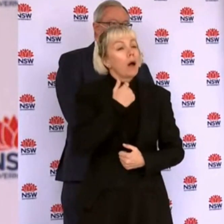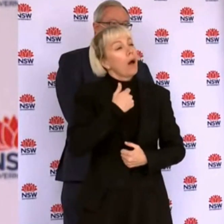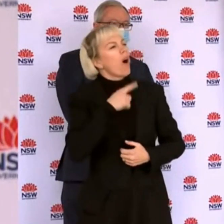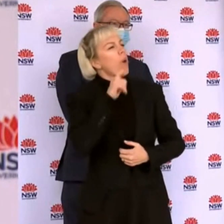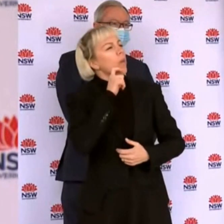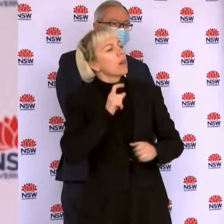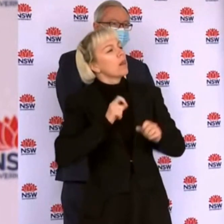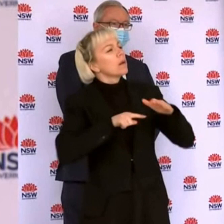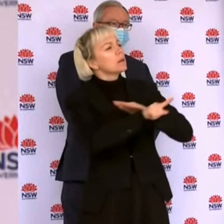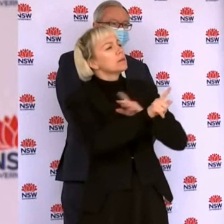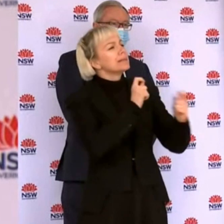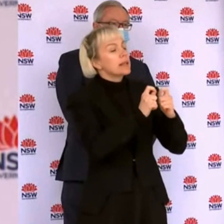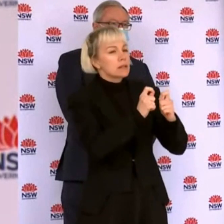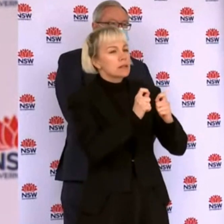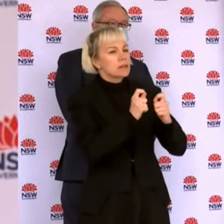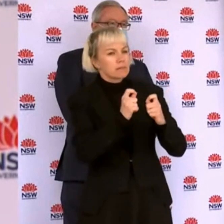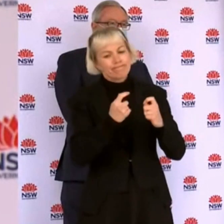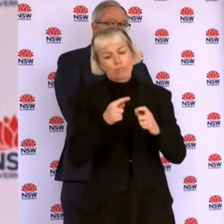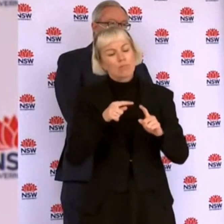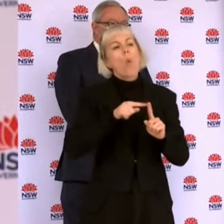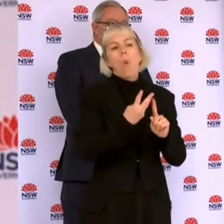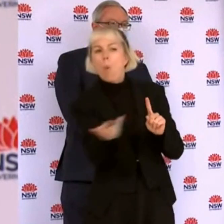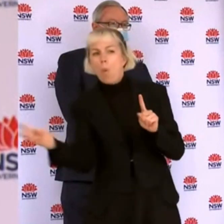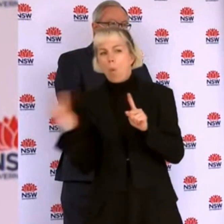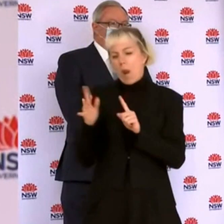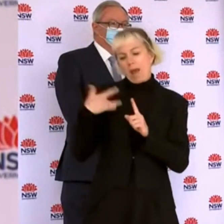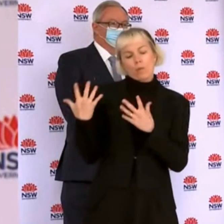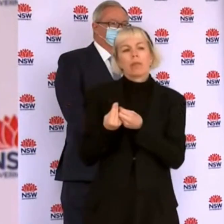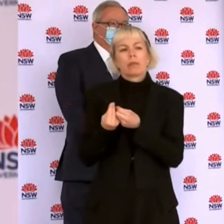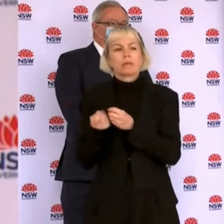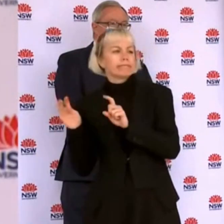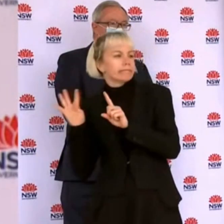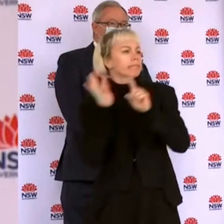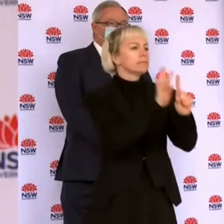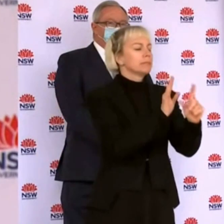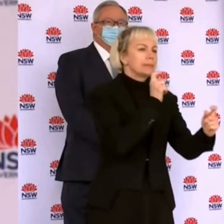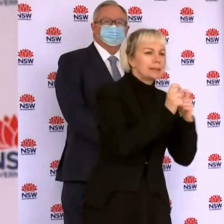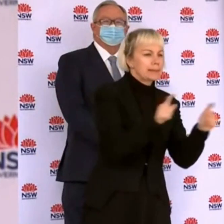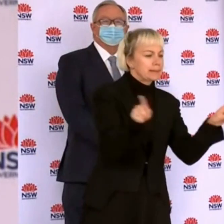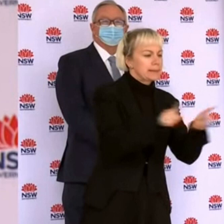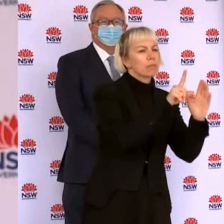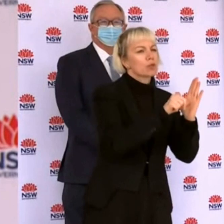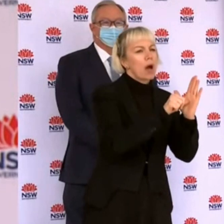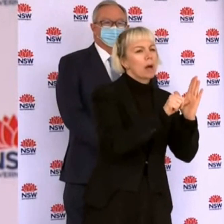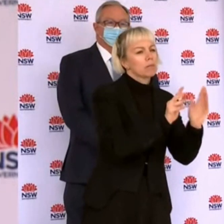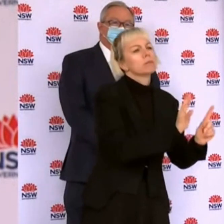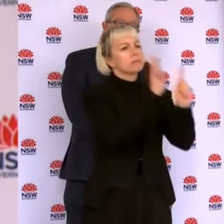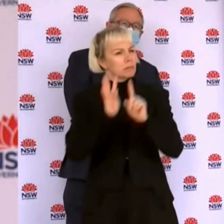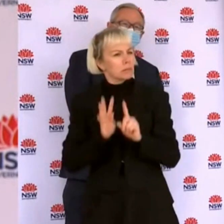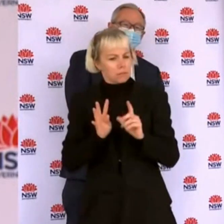household tested at the same time to actually reduce that time where we're actually getting those sequential